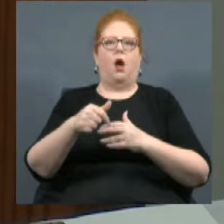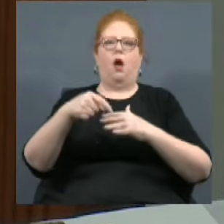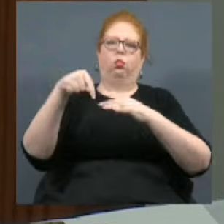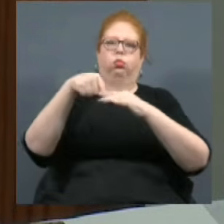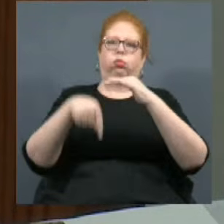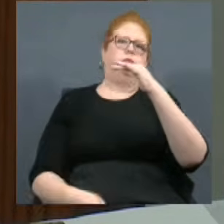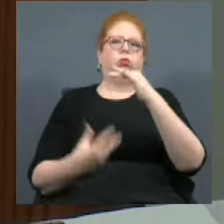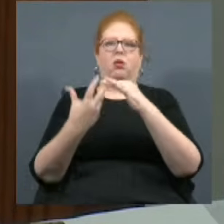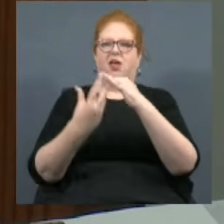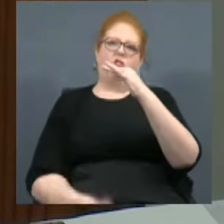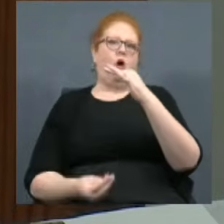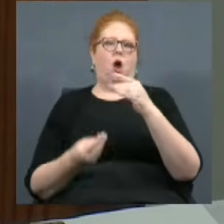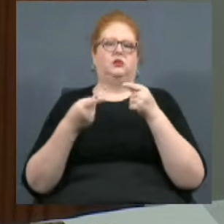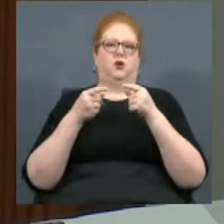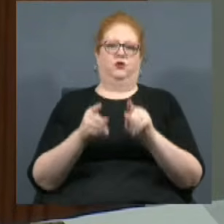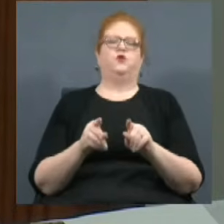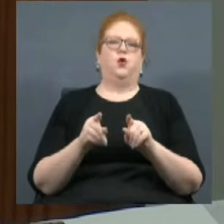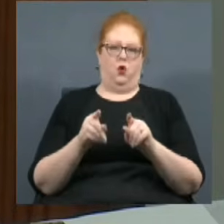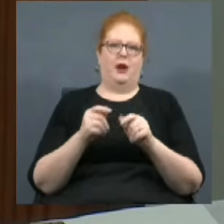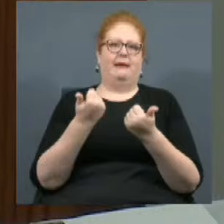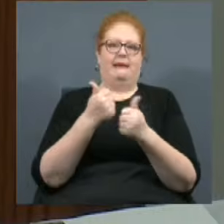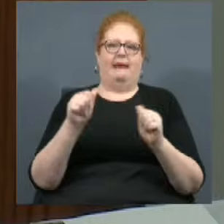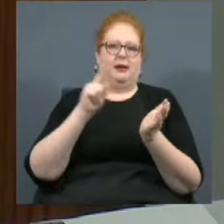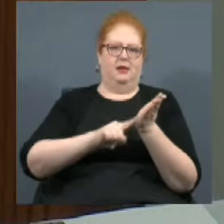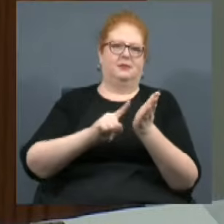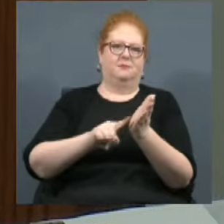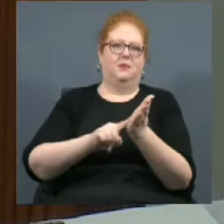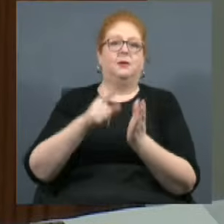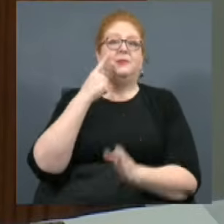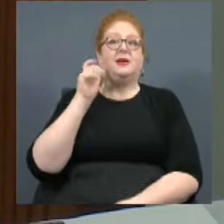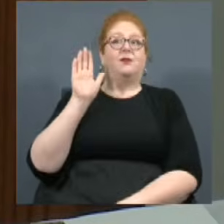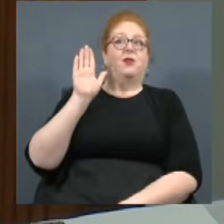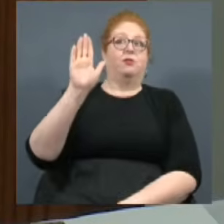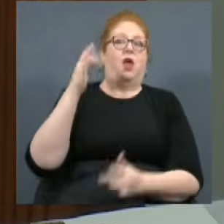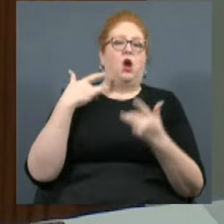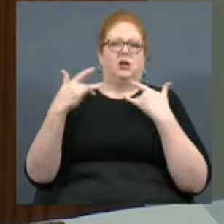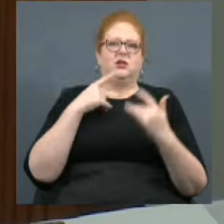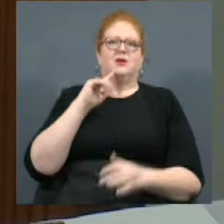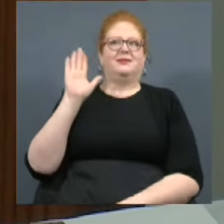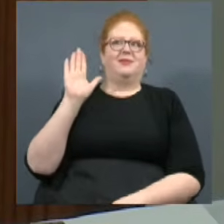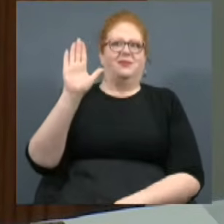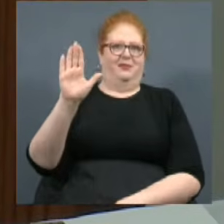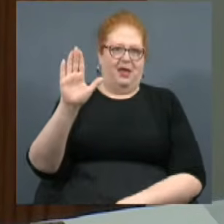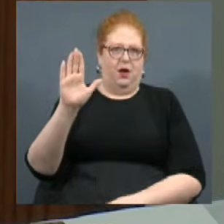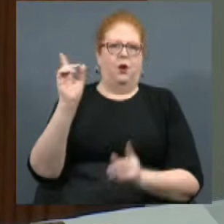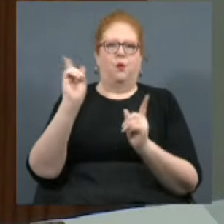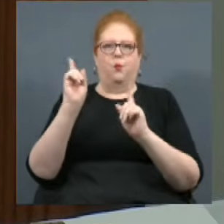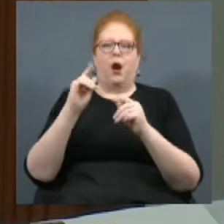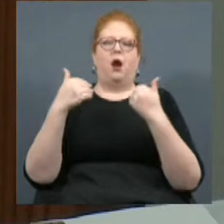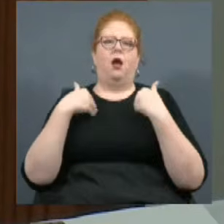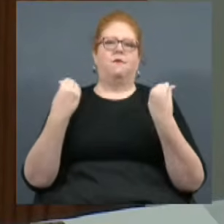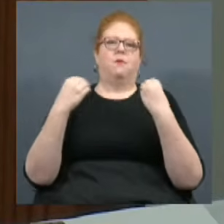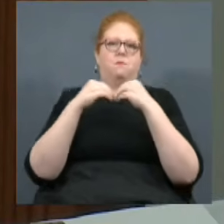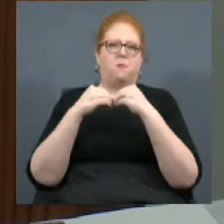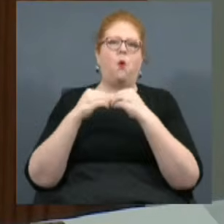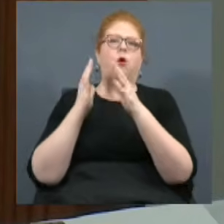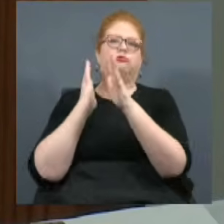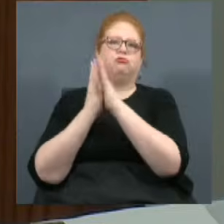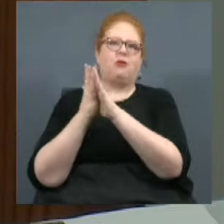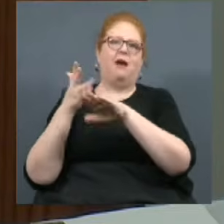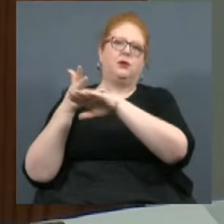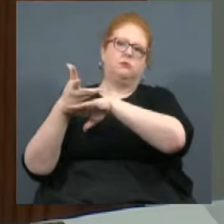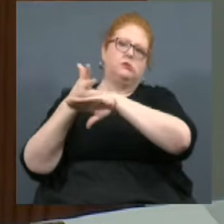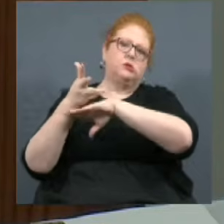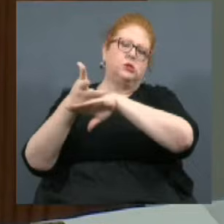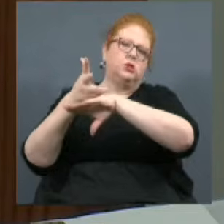traffic. And because there will be more floods, there will be more barge collisions with our protection cells. And that's